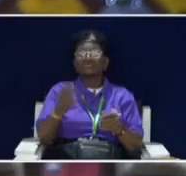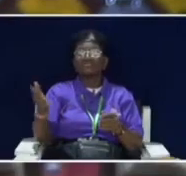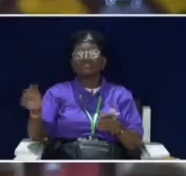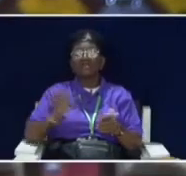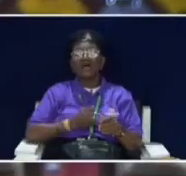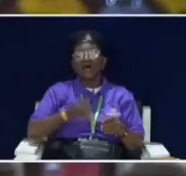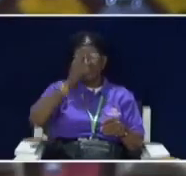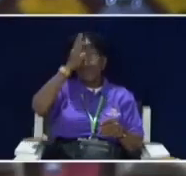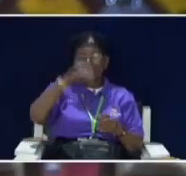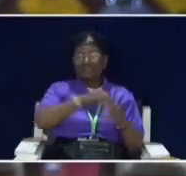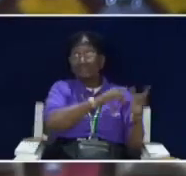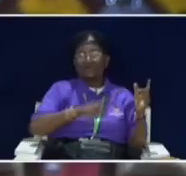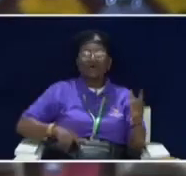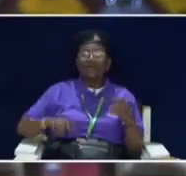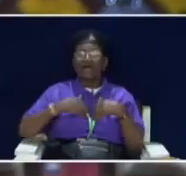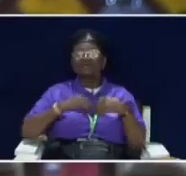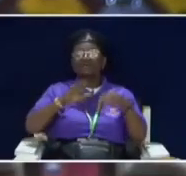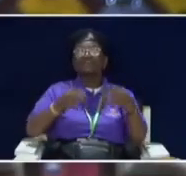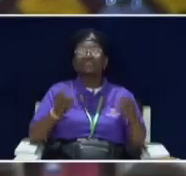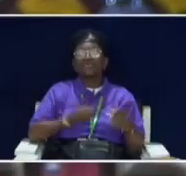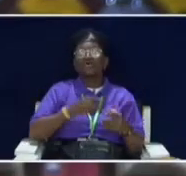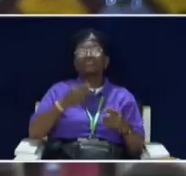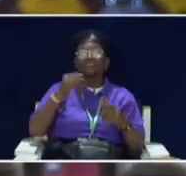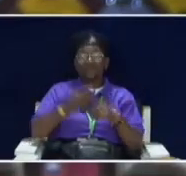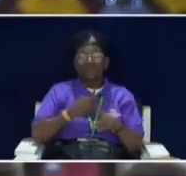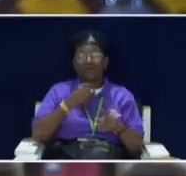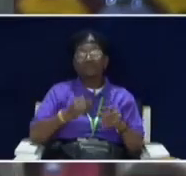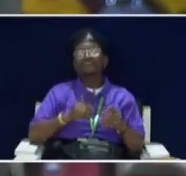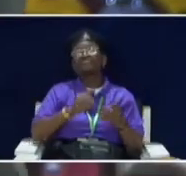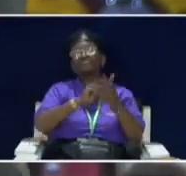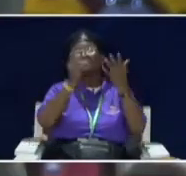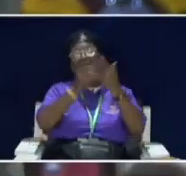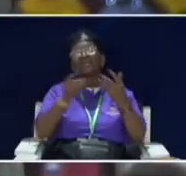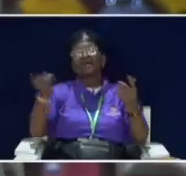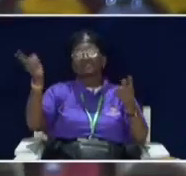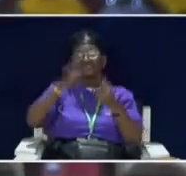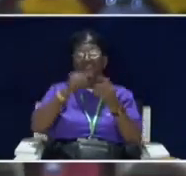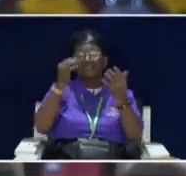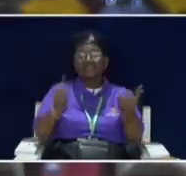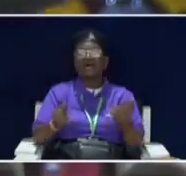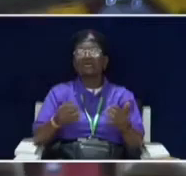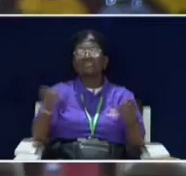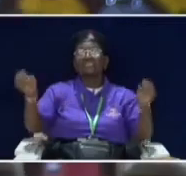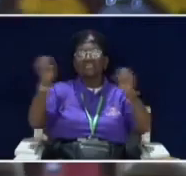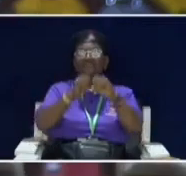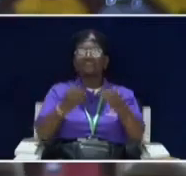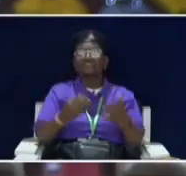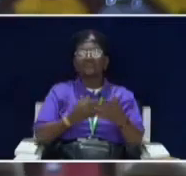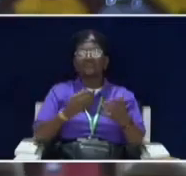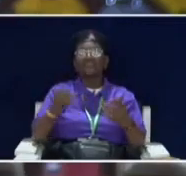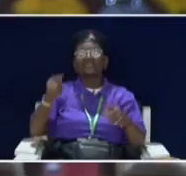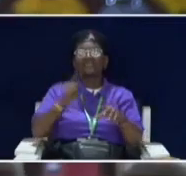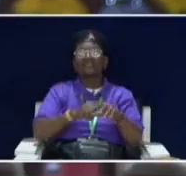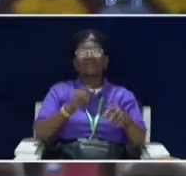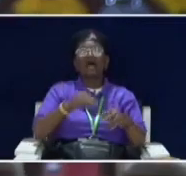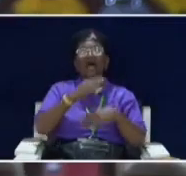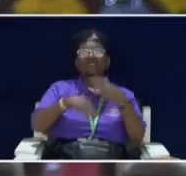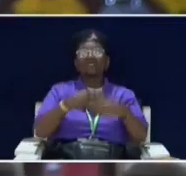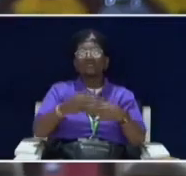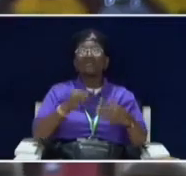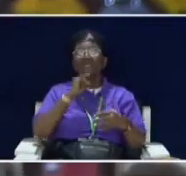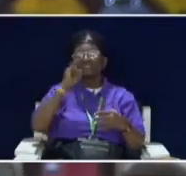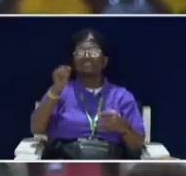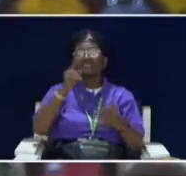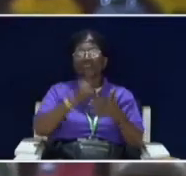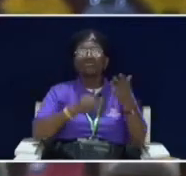us from December even till now, even beyond, before that time, you can just see how the progress is. What was